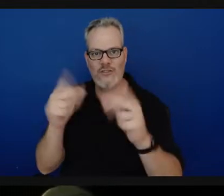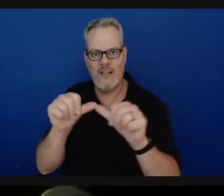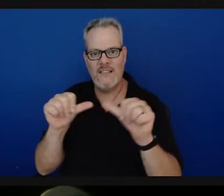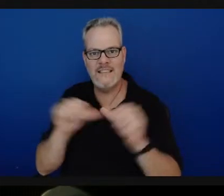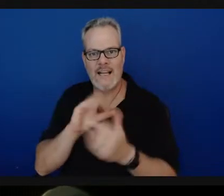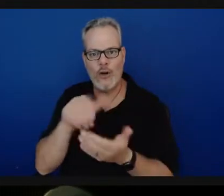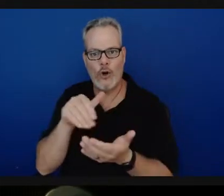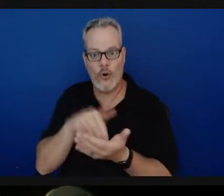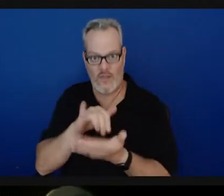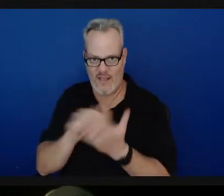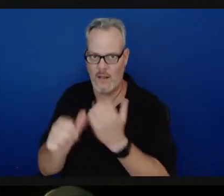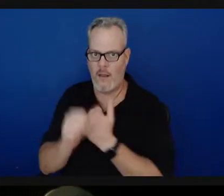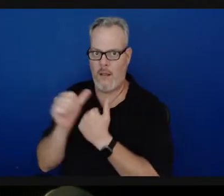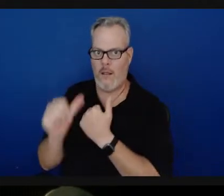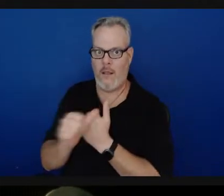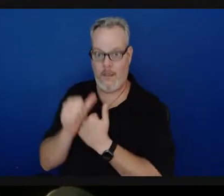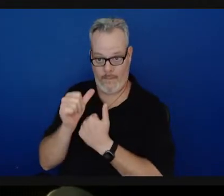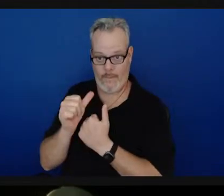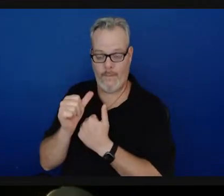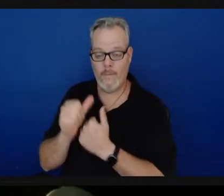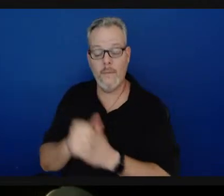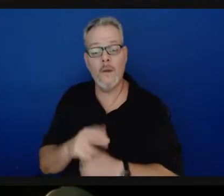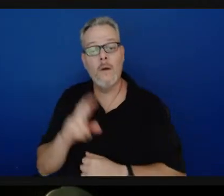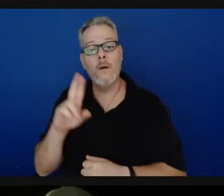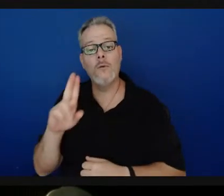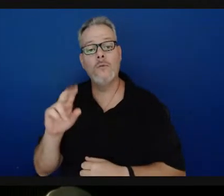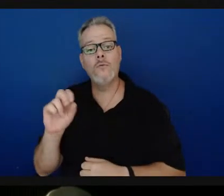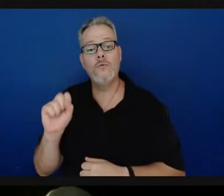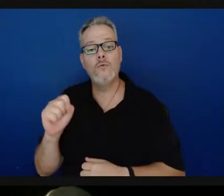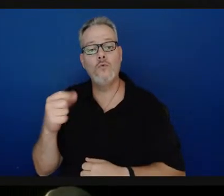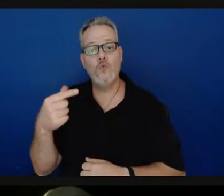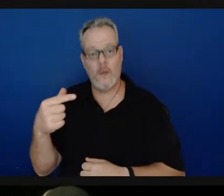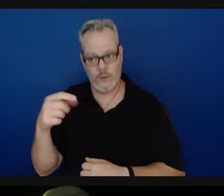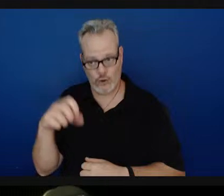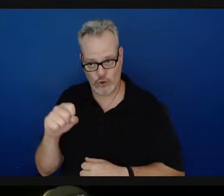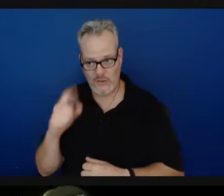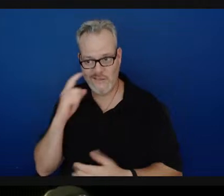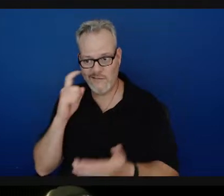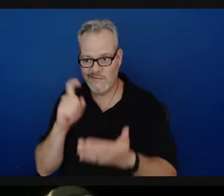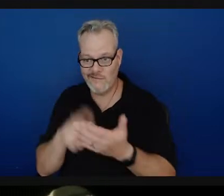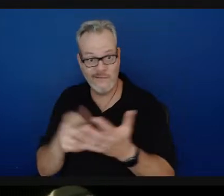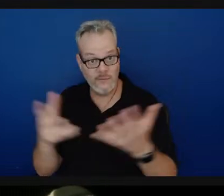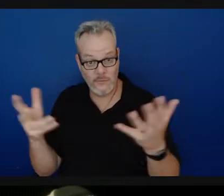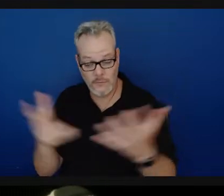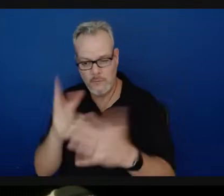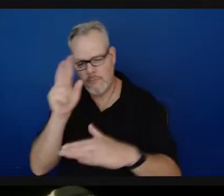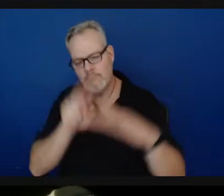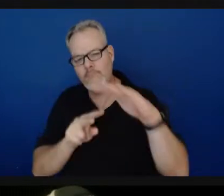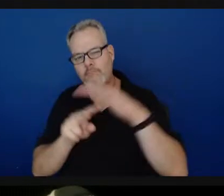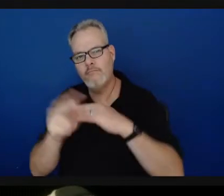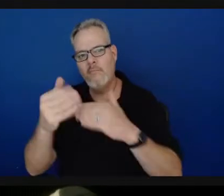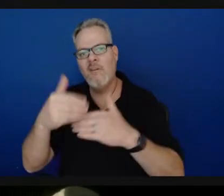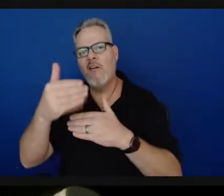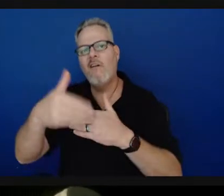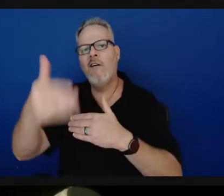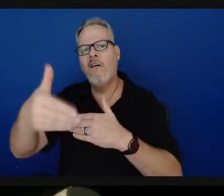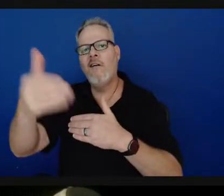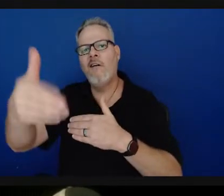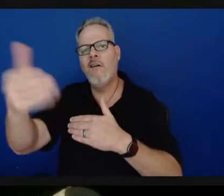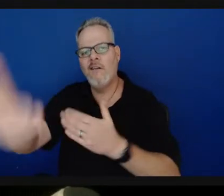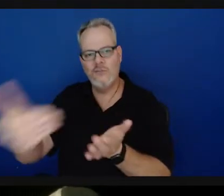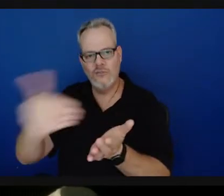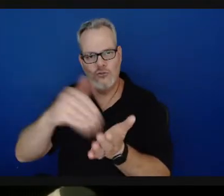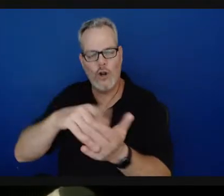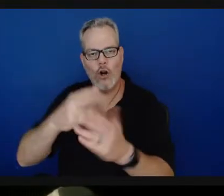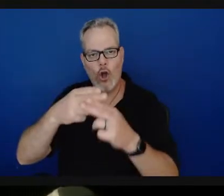here today. The USGS is able to define possible restart windows. And once again, they defined a